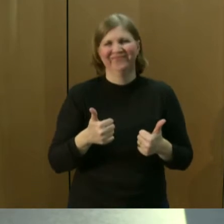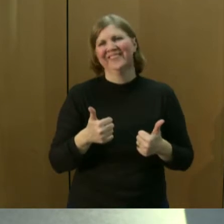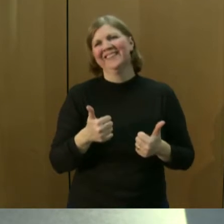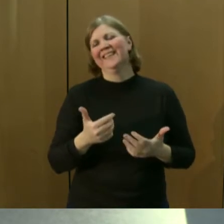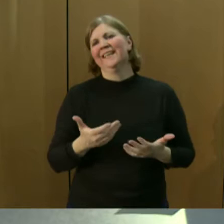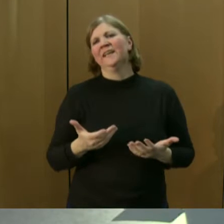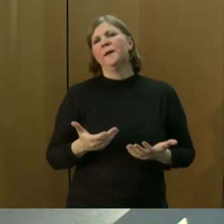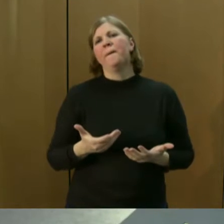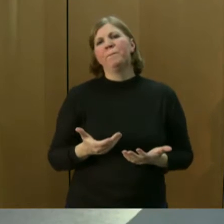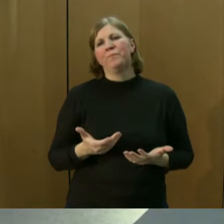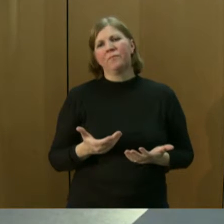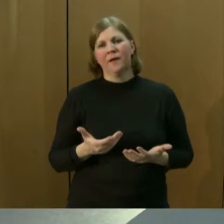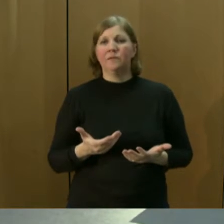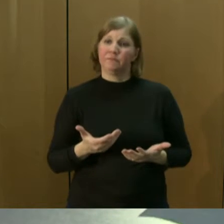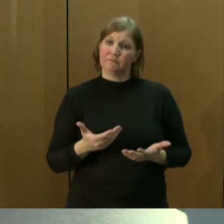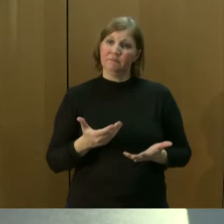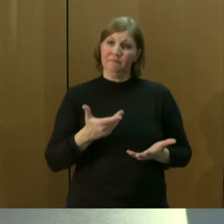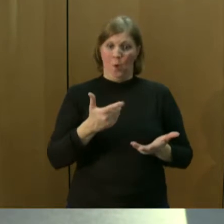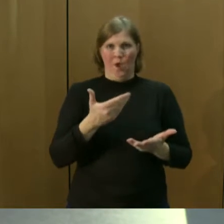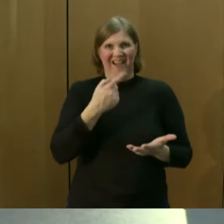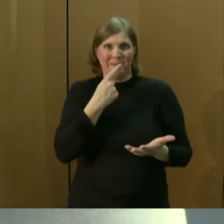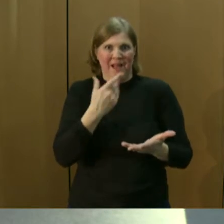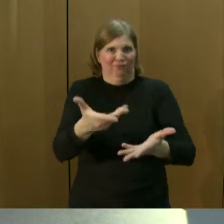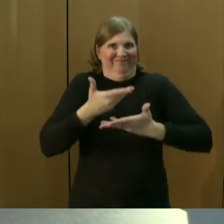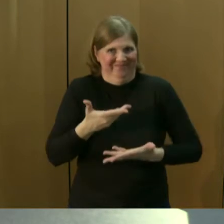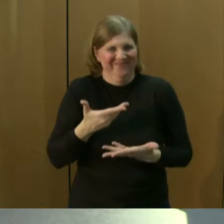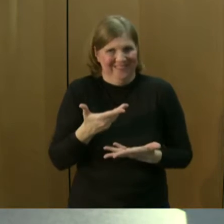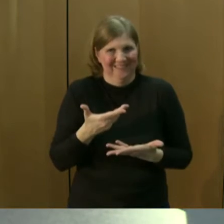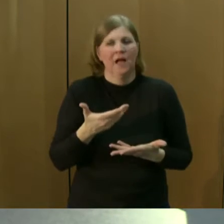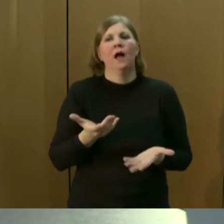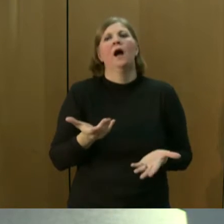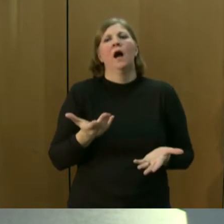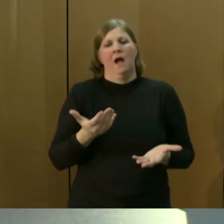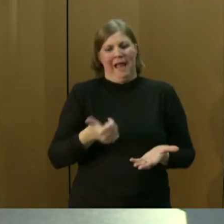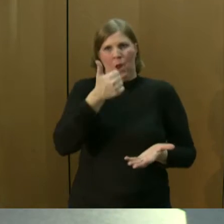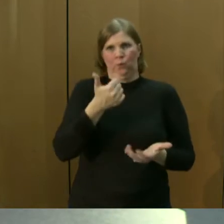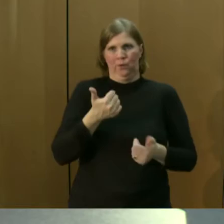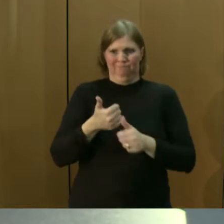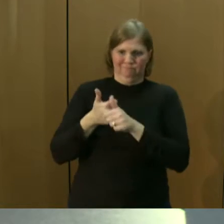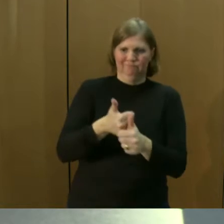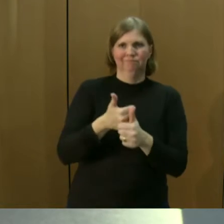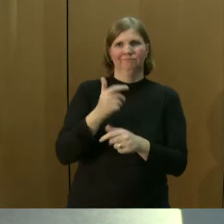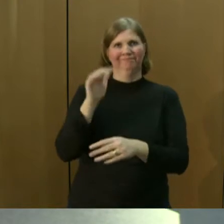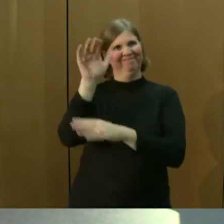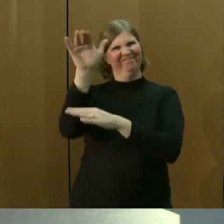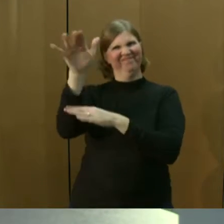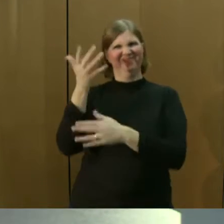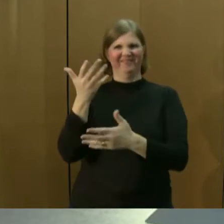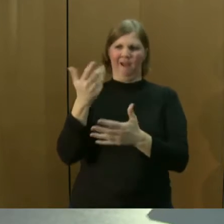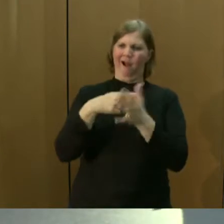some information about support for international artists with disabilities? You should answer that.